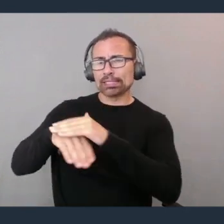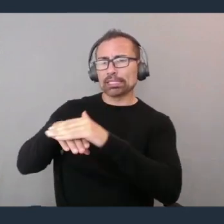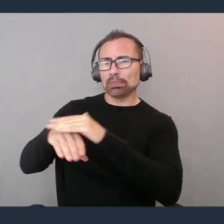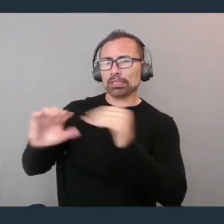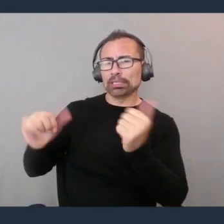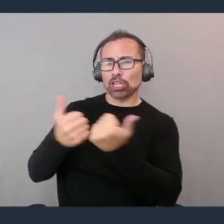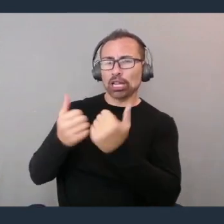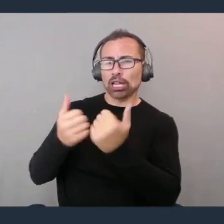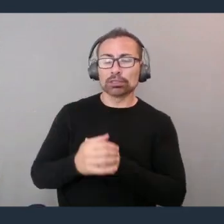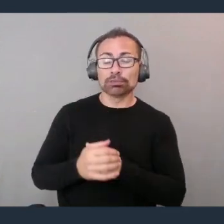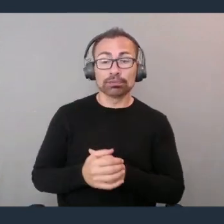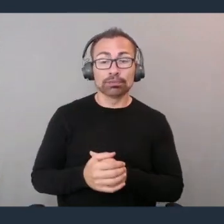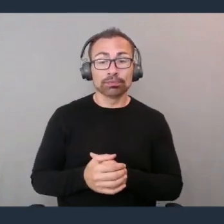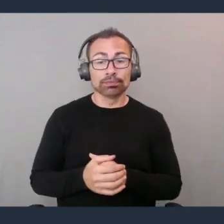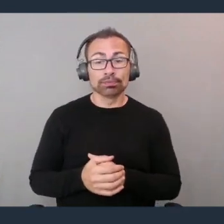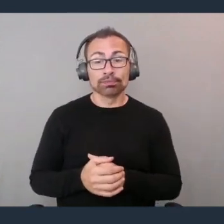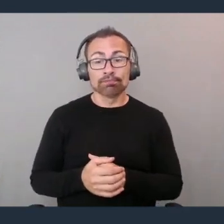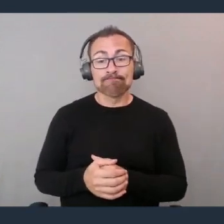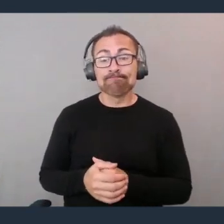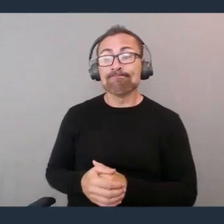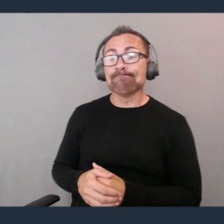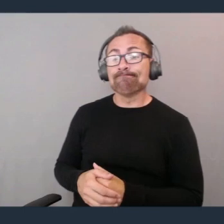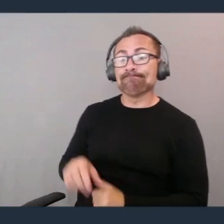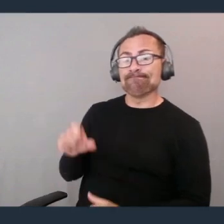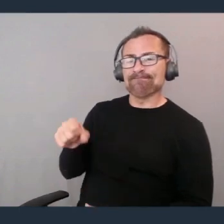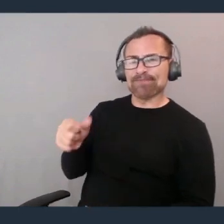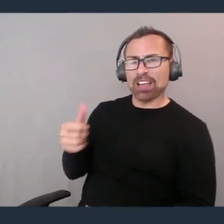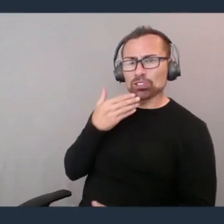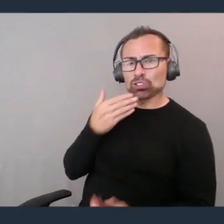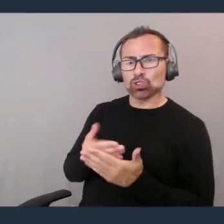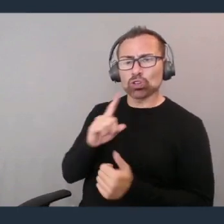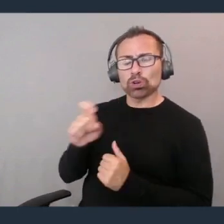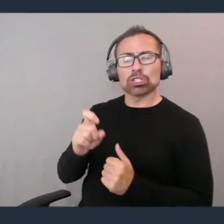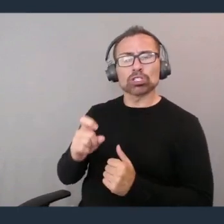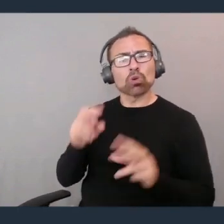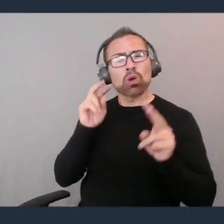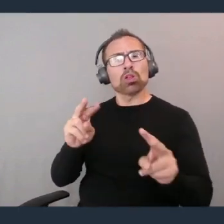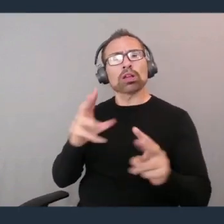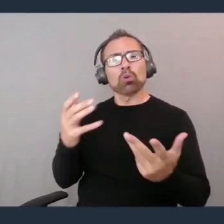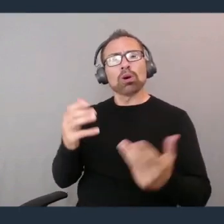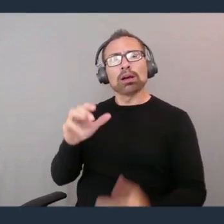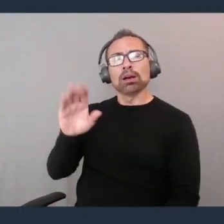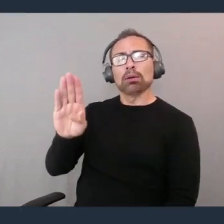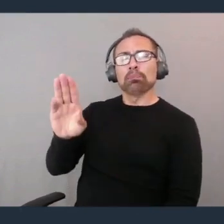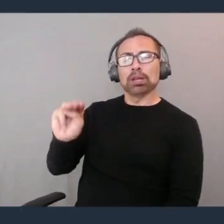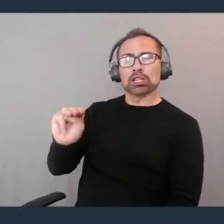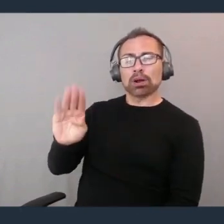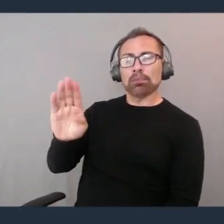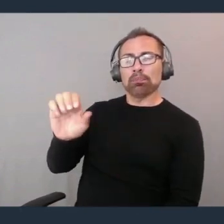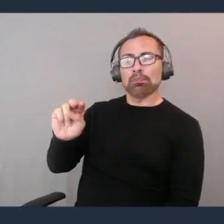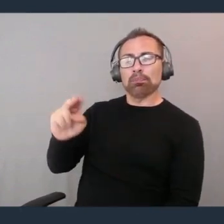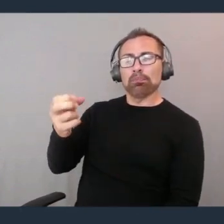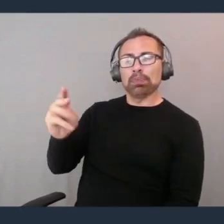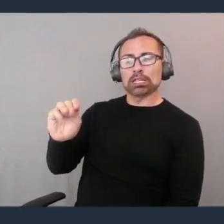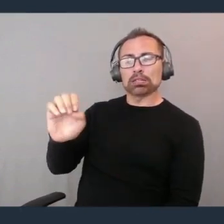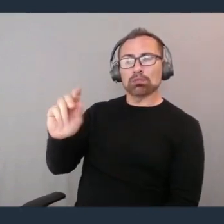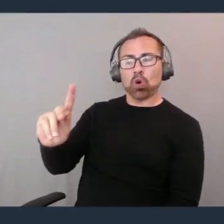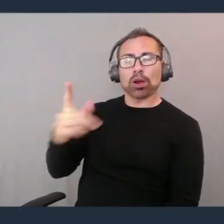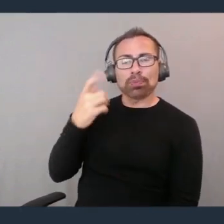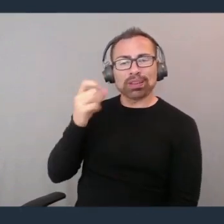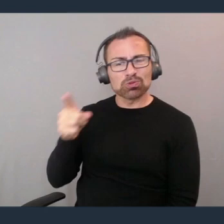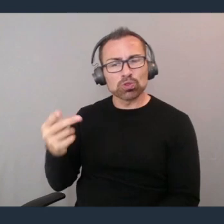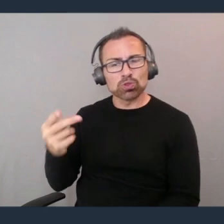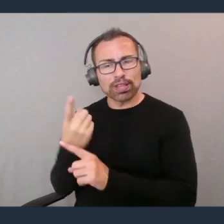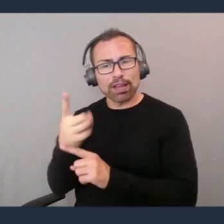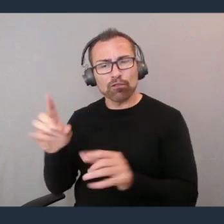question. I think when we look at kind of the benchmarks, so start there, just because that's what we kind of how we measure both the throughput and